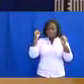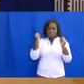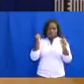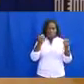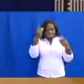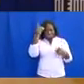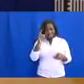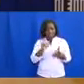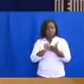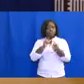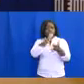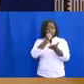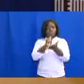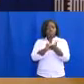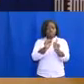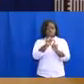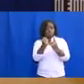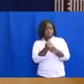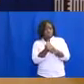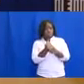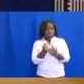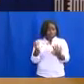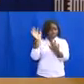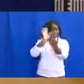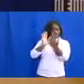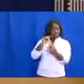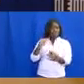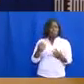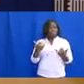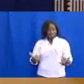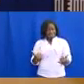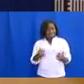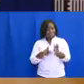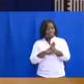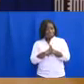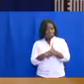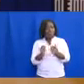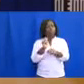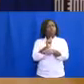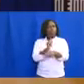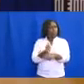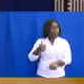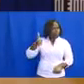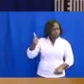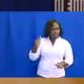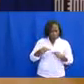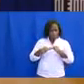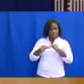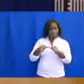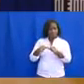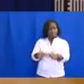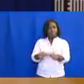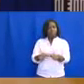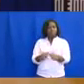ensure that our society, in the face of the pandemic, is able to function and continues